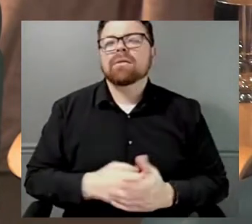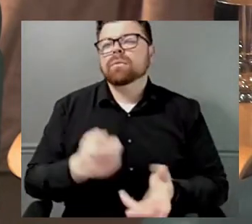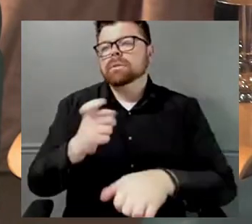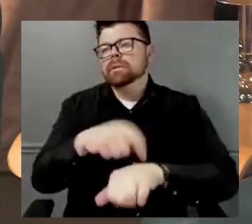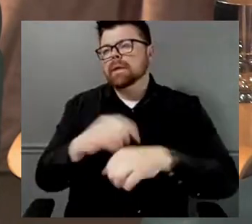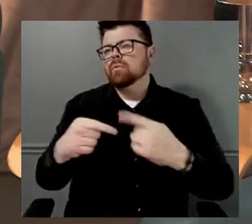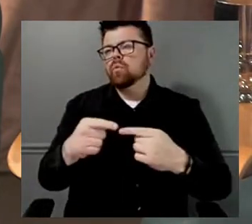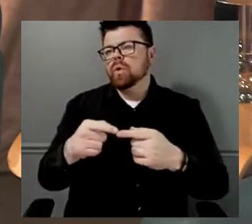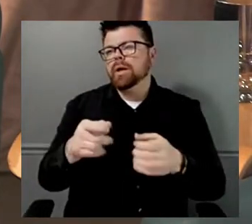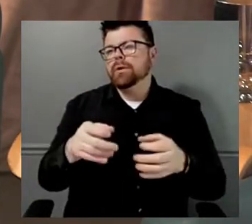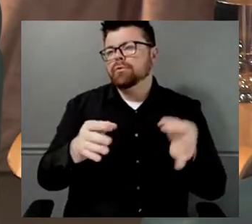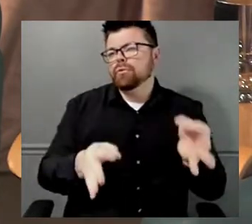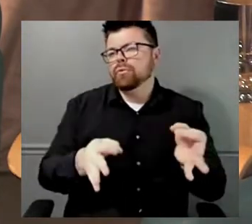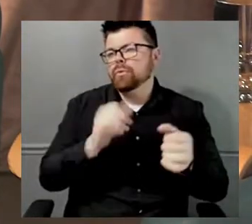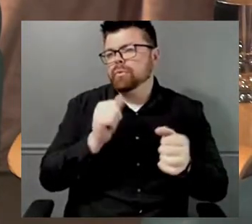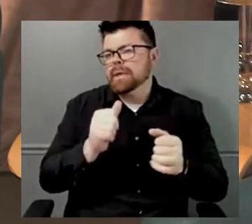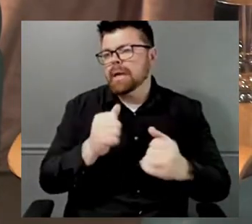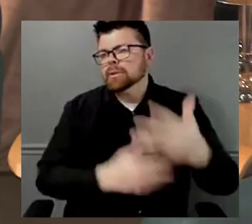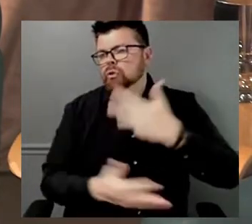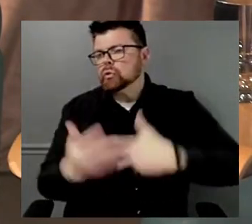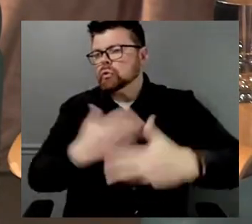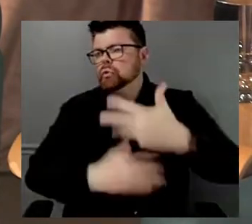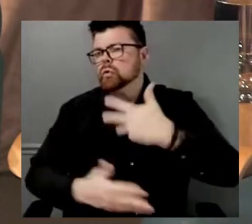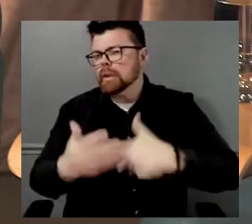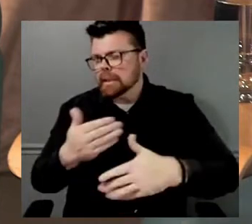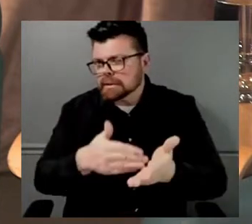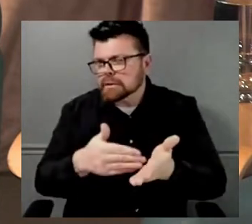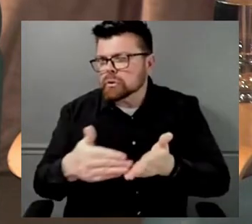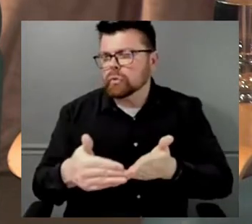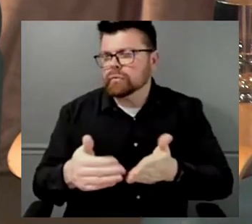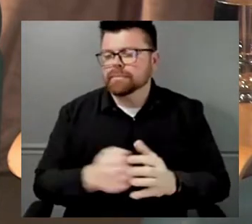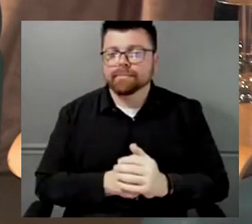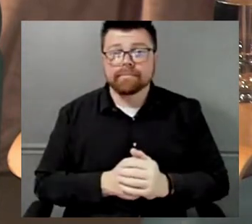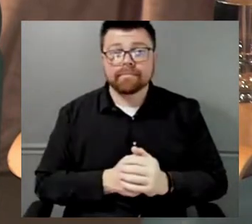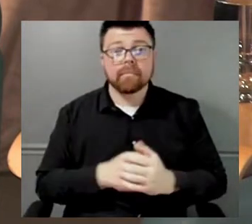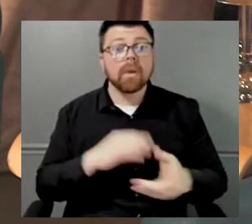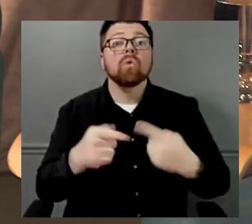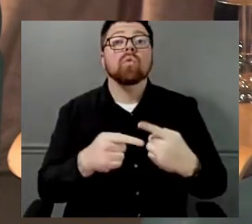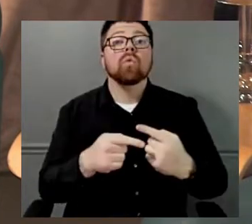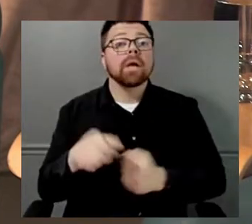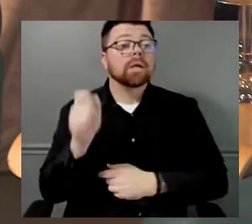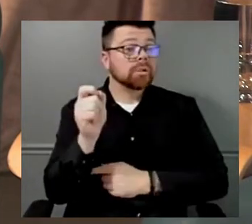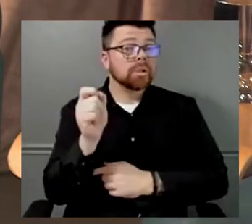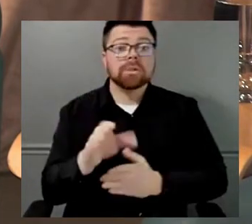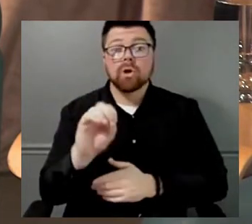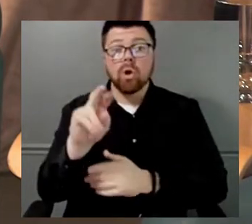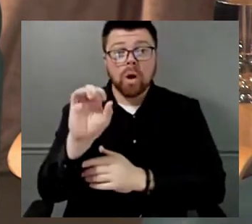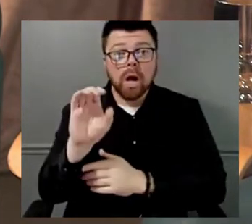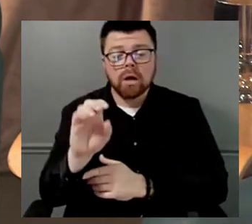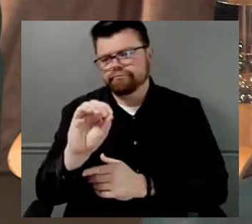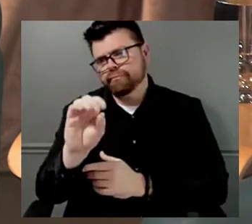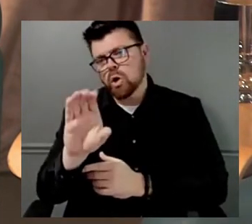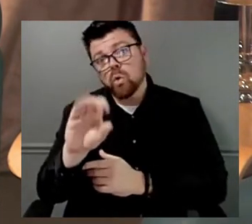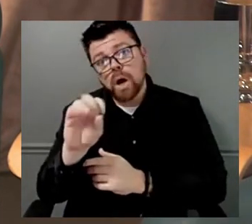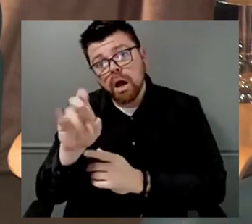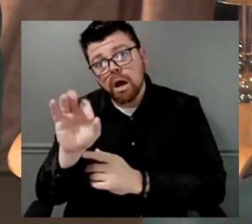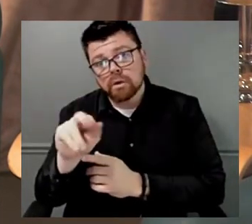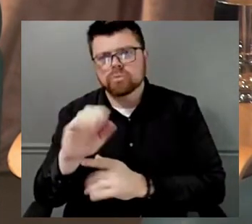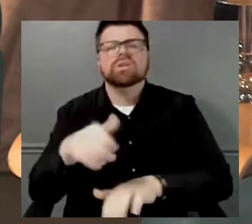no longer socializing as often. And when Justice O'Connor came to the court, she reestablished that